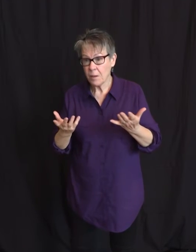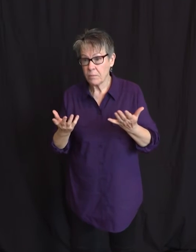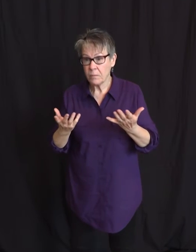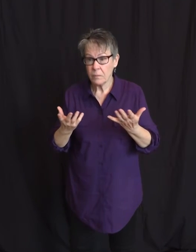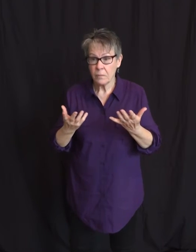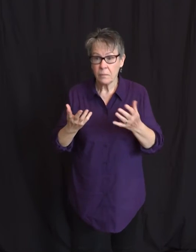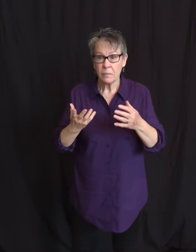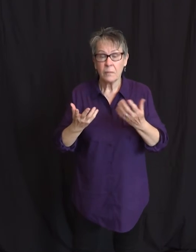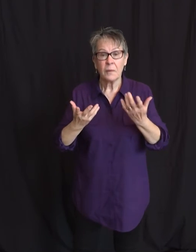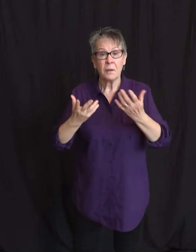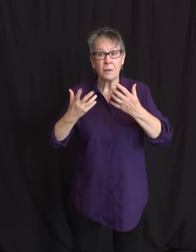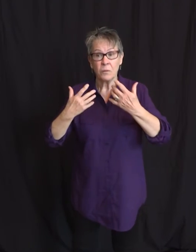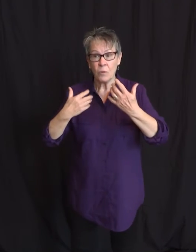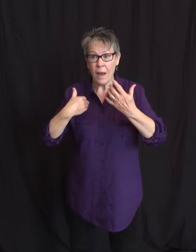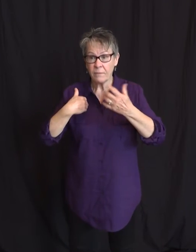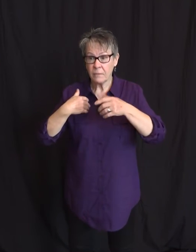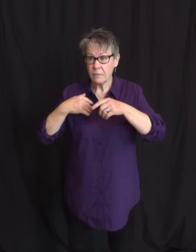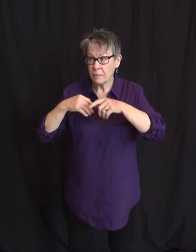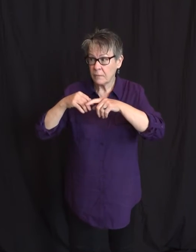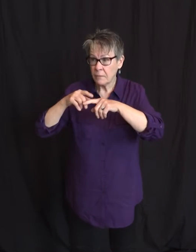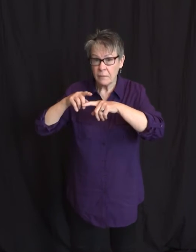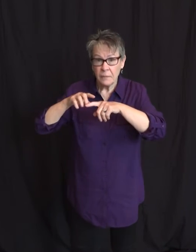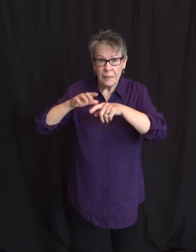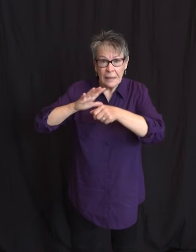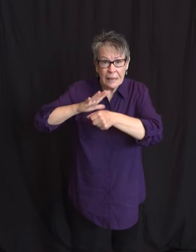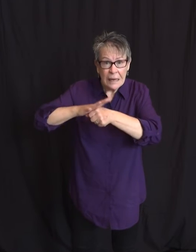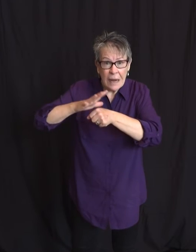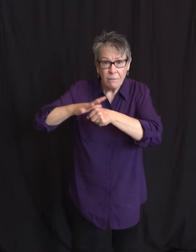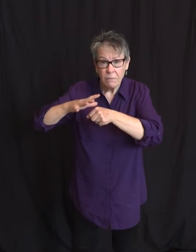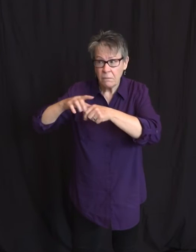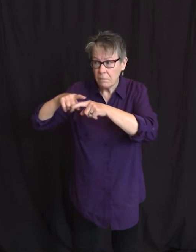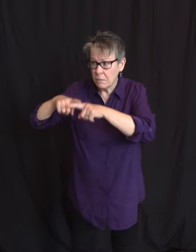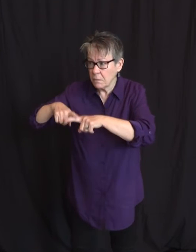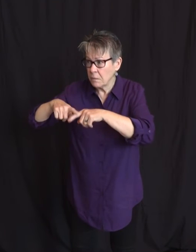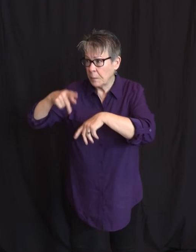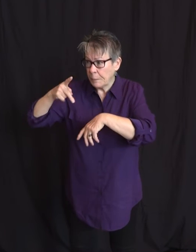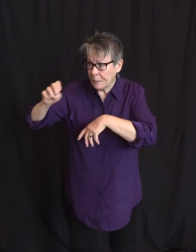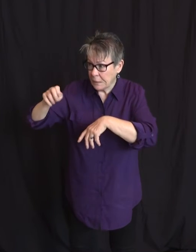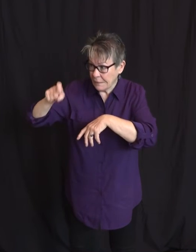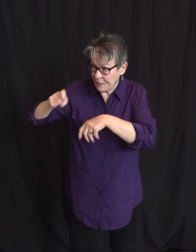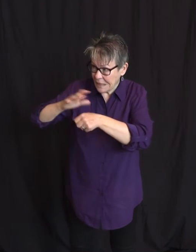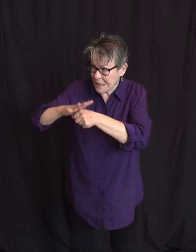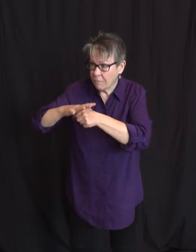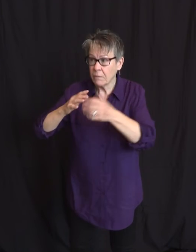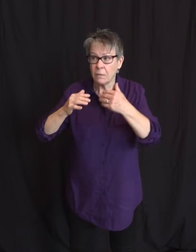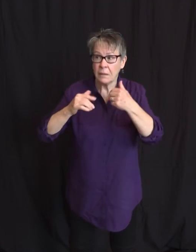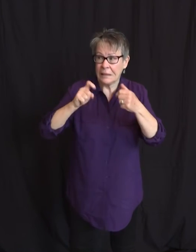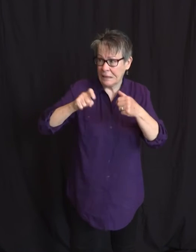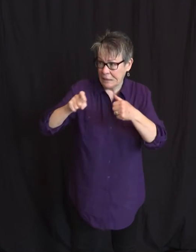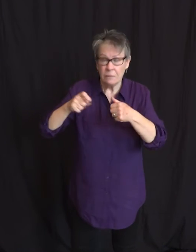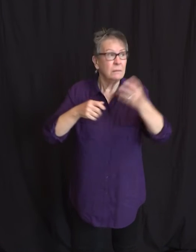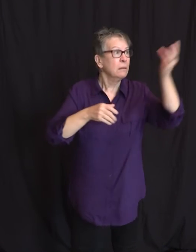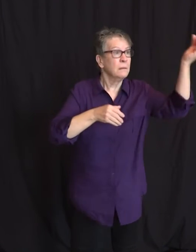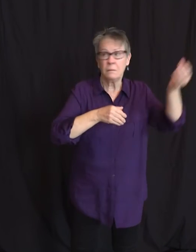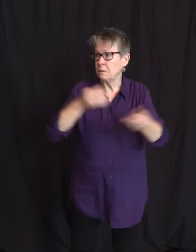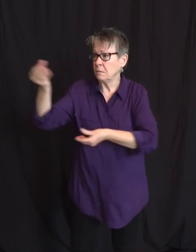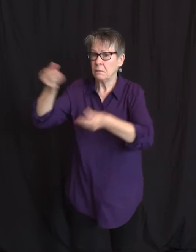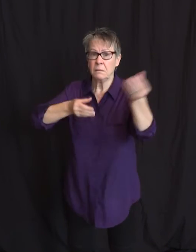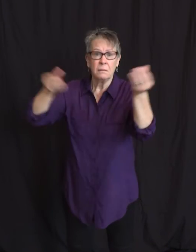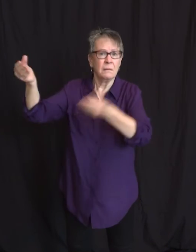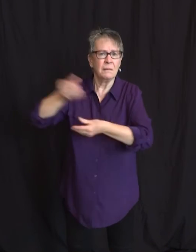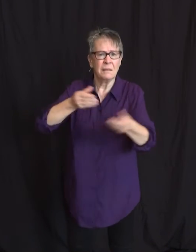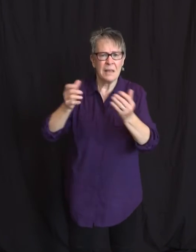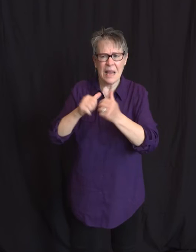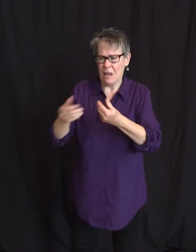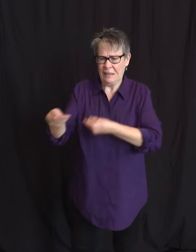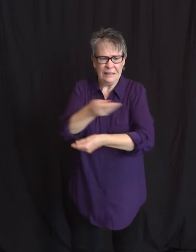tracks? And then second question for Commissioner. Principle 6 is resiliency. I'm just curious what resiliency looks like in the context